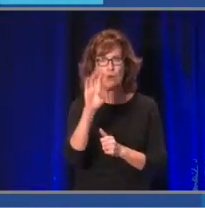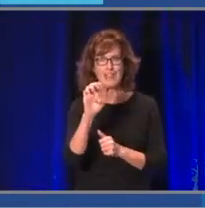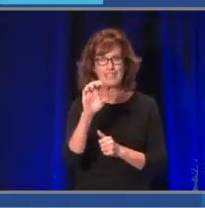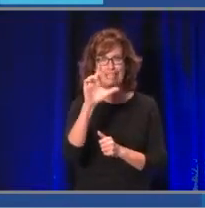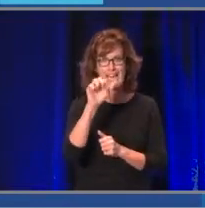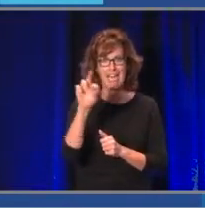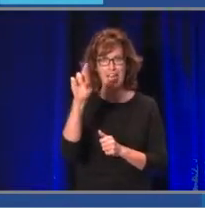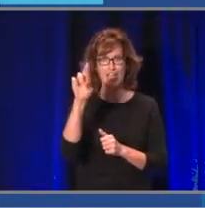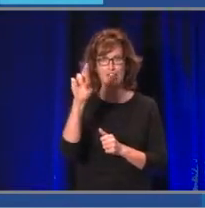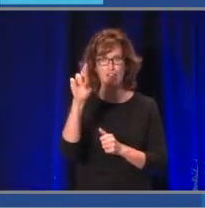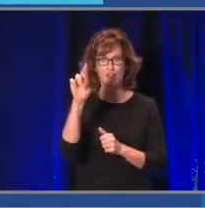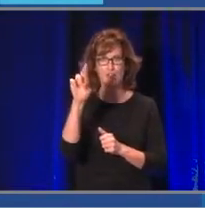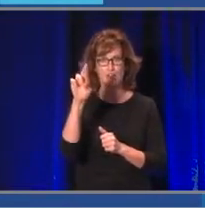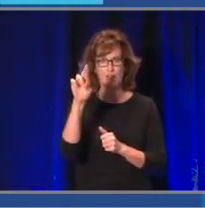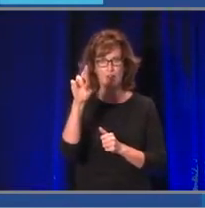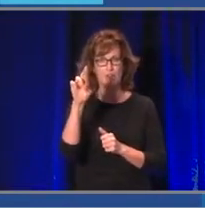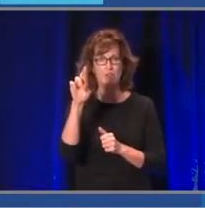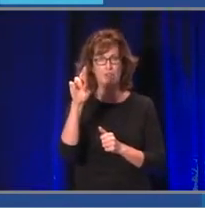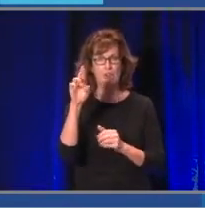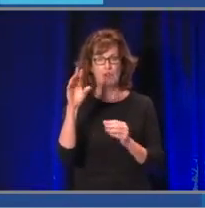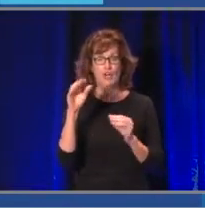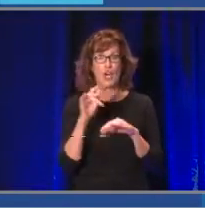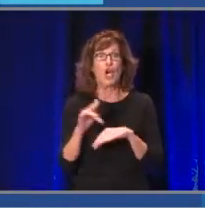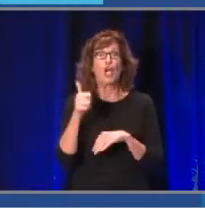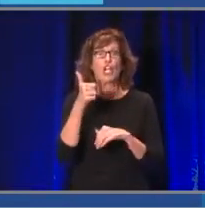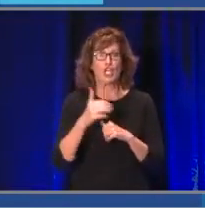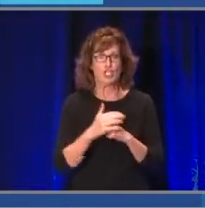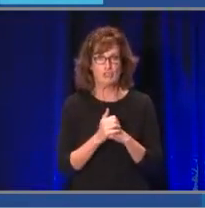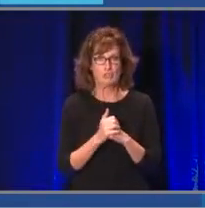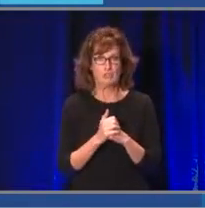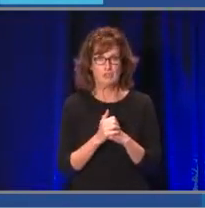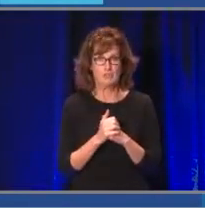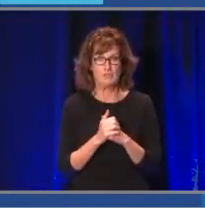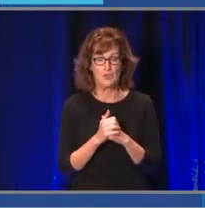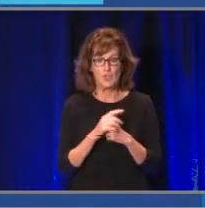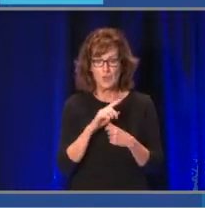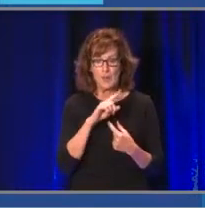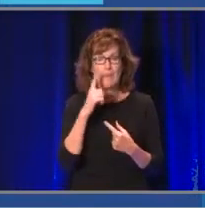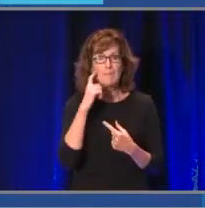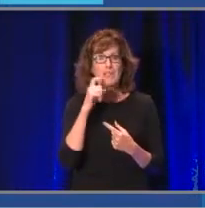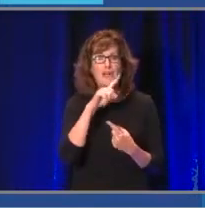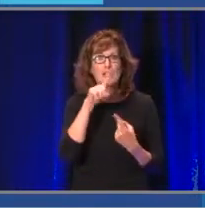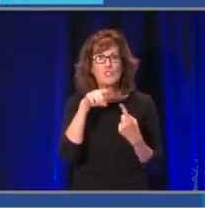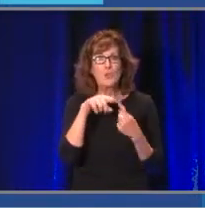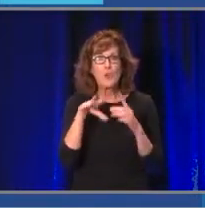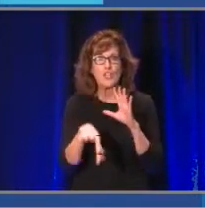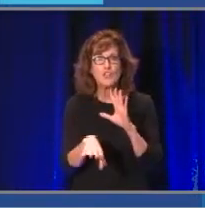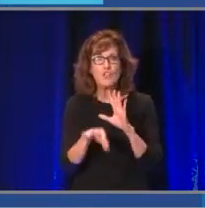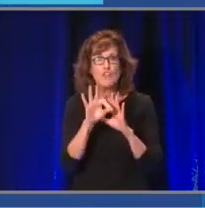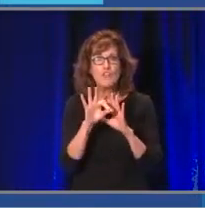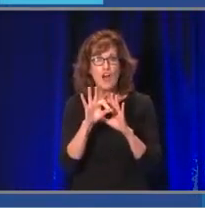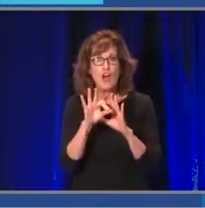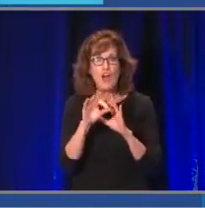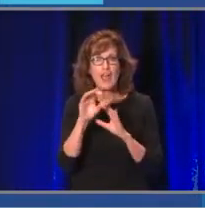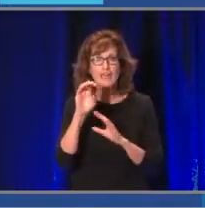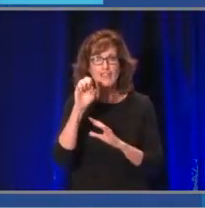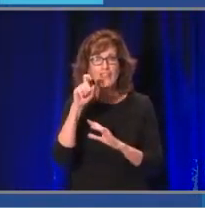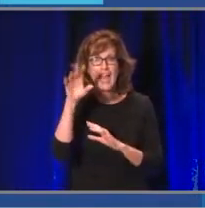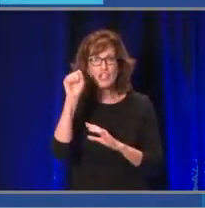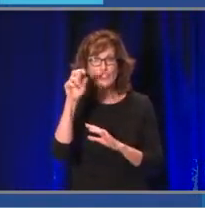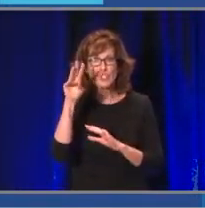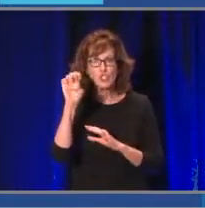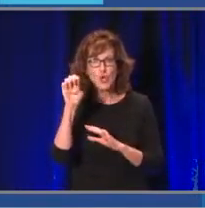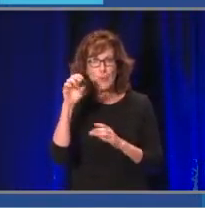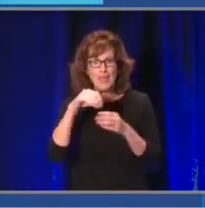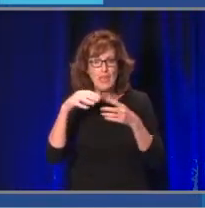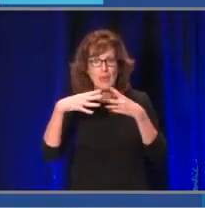sensitive, with much higher sensitivities. Because now you know that when you find these exosomes in the blood, they must be coming from prostate cancer cells,